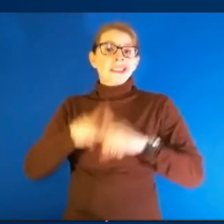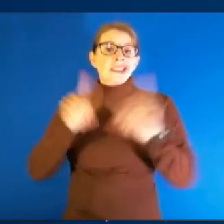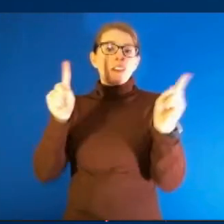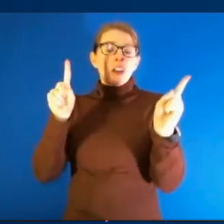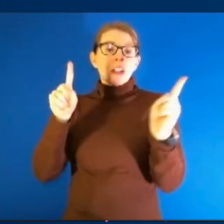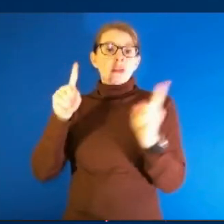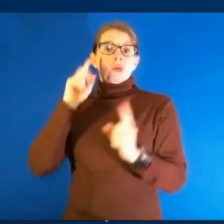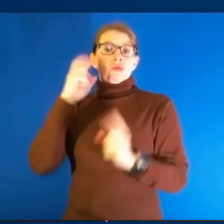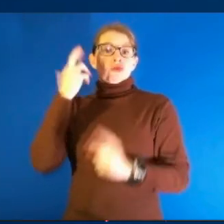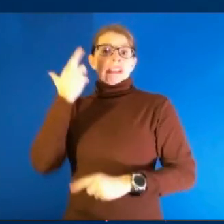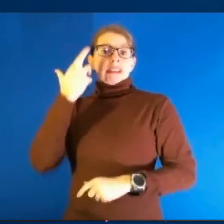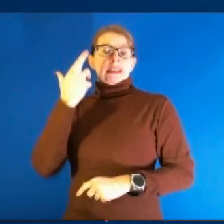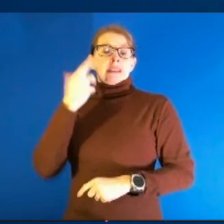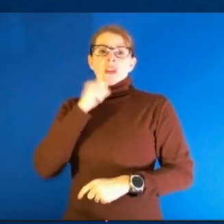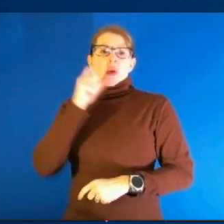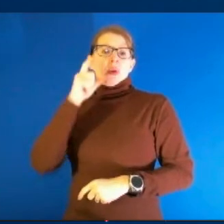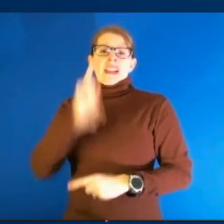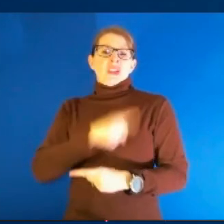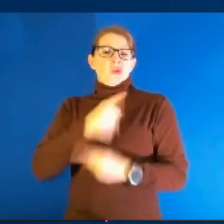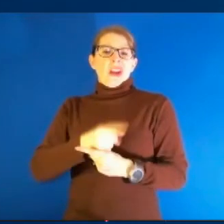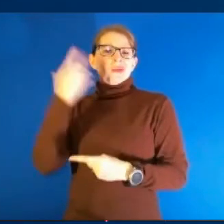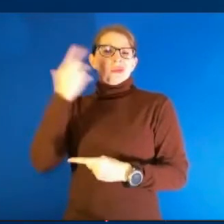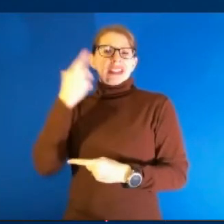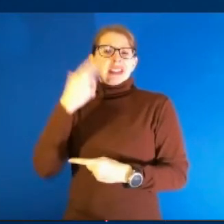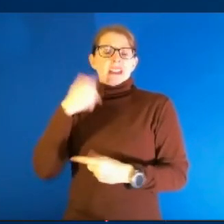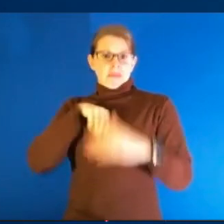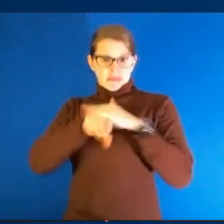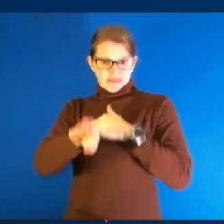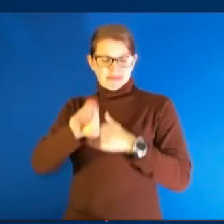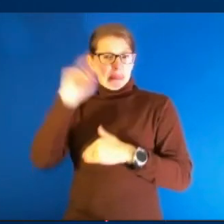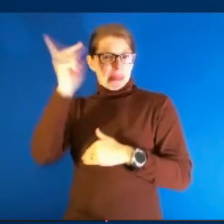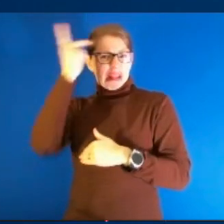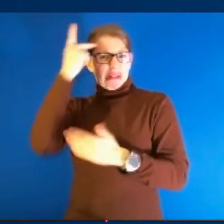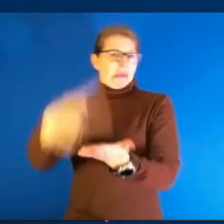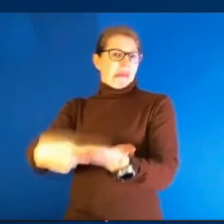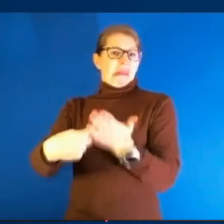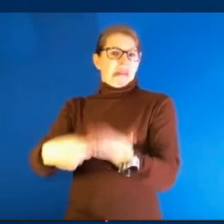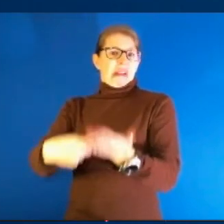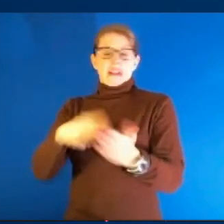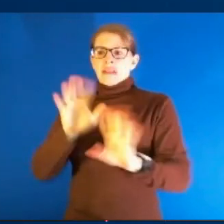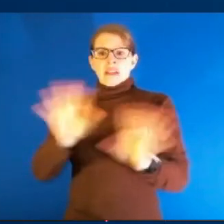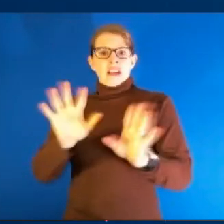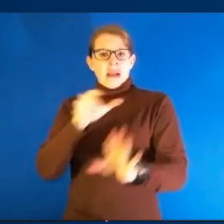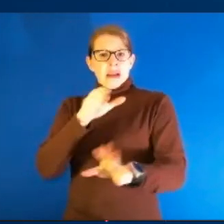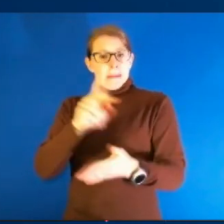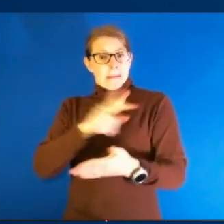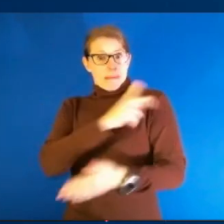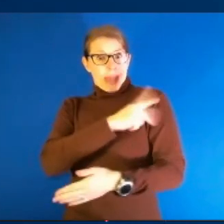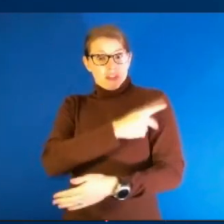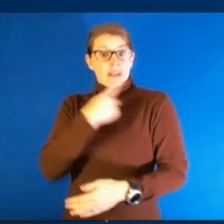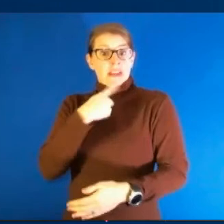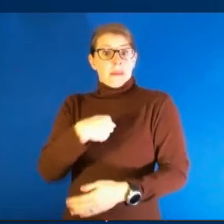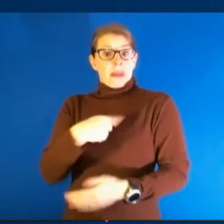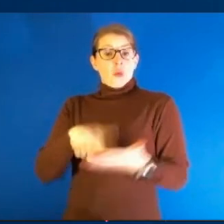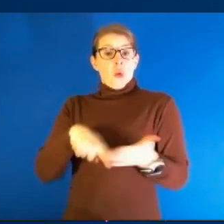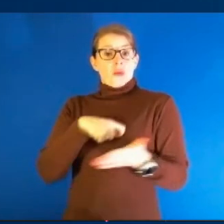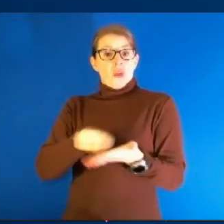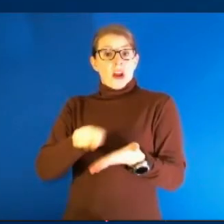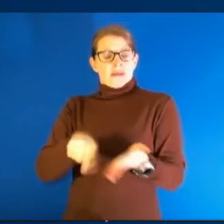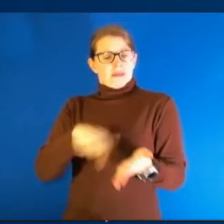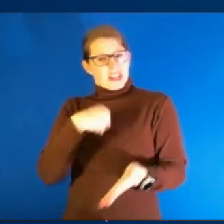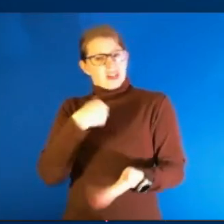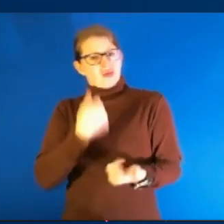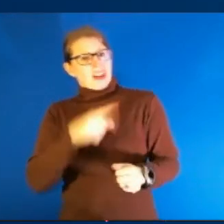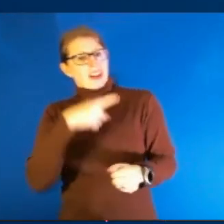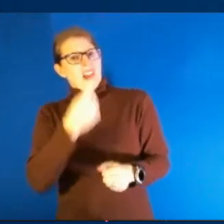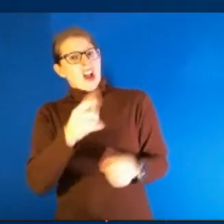believe that's the right agenda when I'm in the room with a patient. Patients should not be able to tell me what to write. It's like my trying to tell the architect